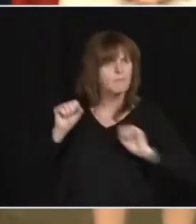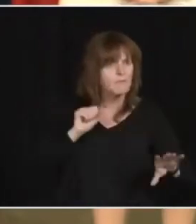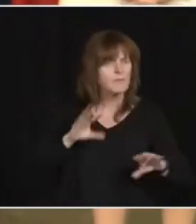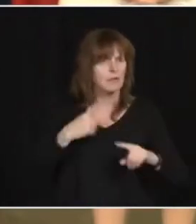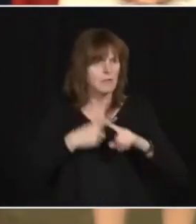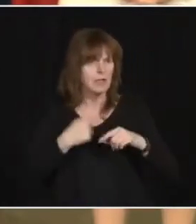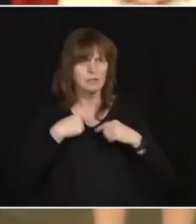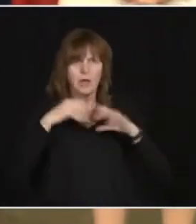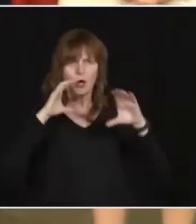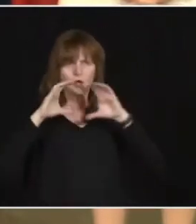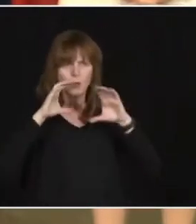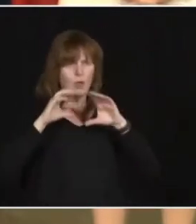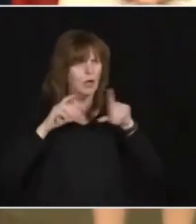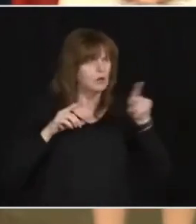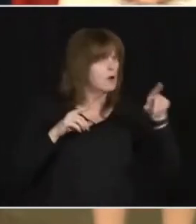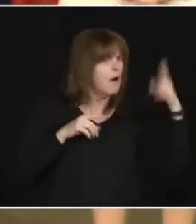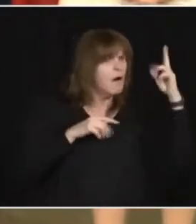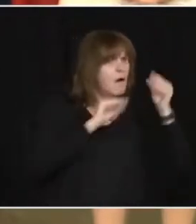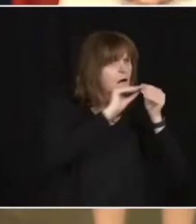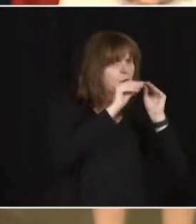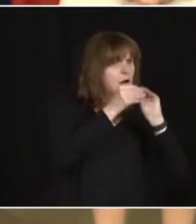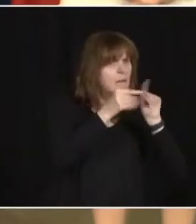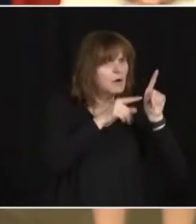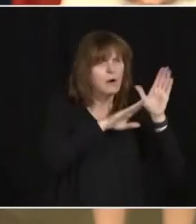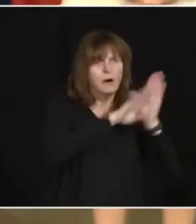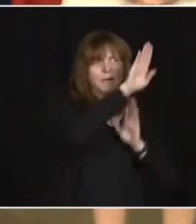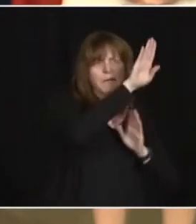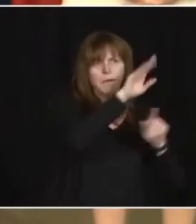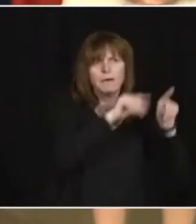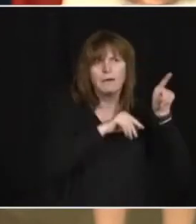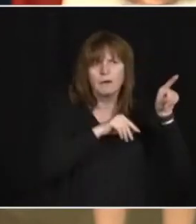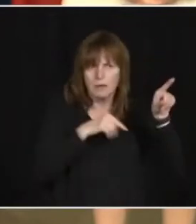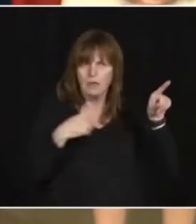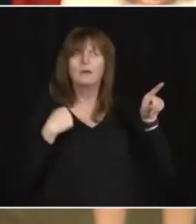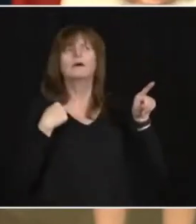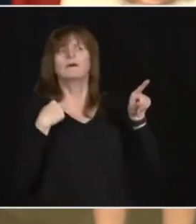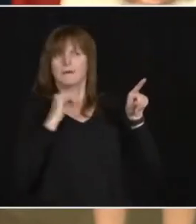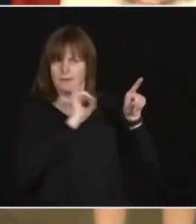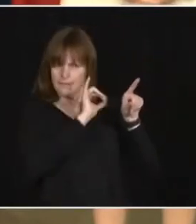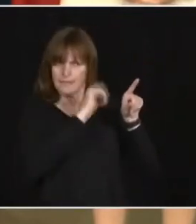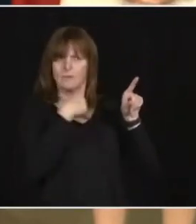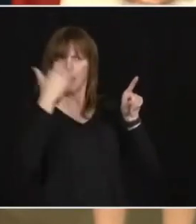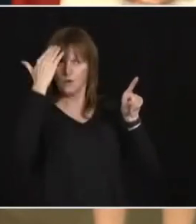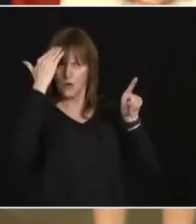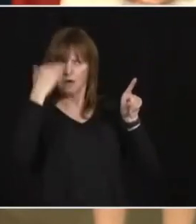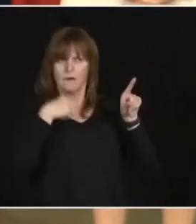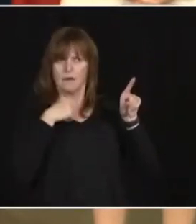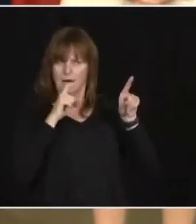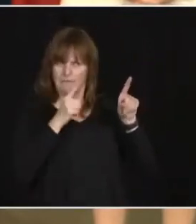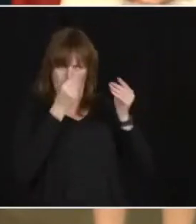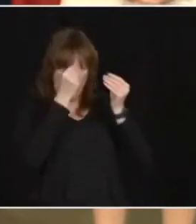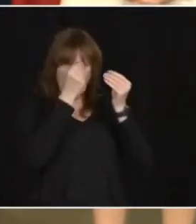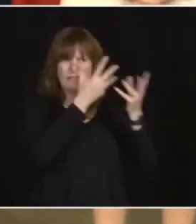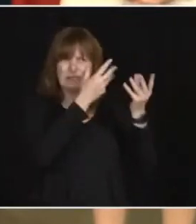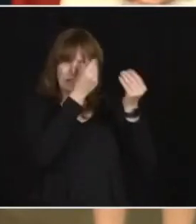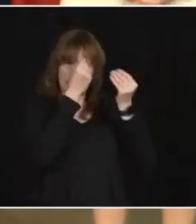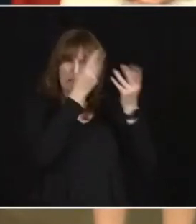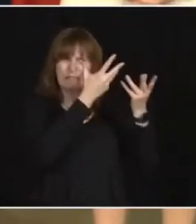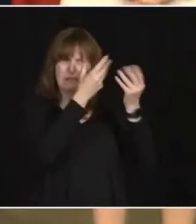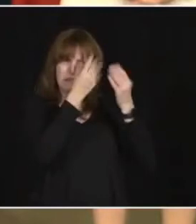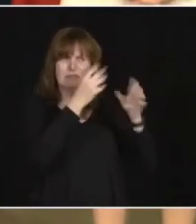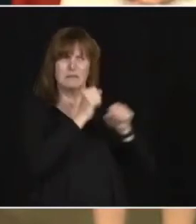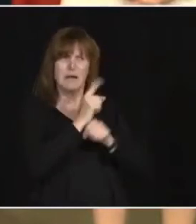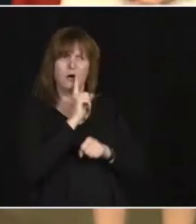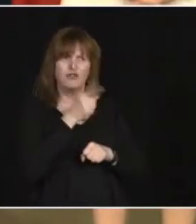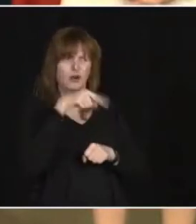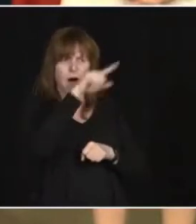that if we see a tremendous amount of cases in one area, we have to pick up the communication to make sure that people